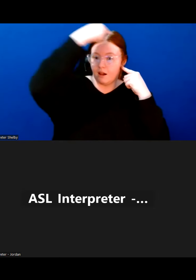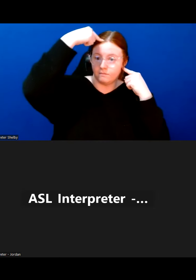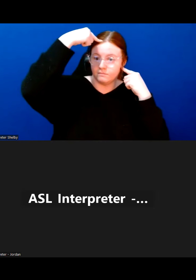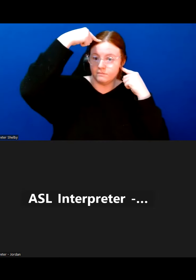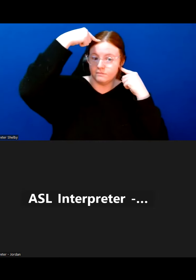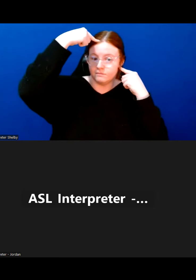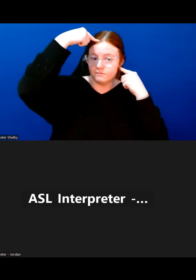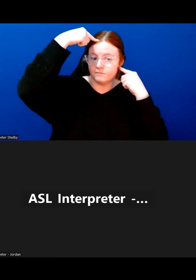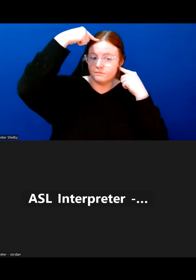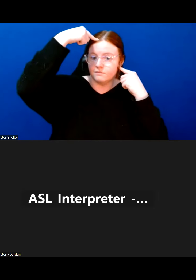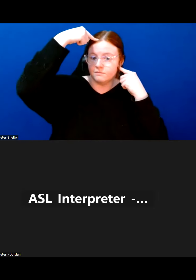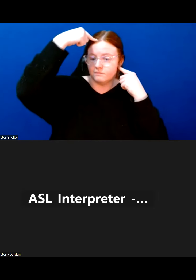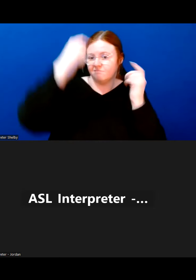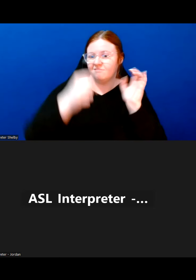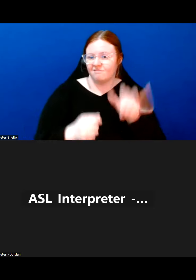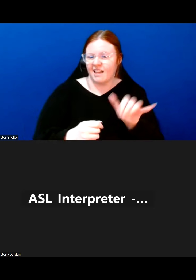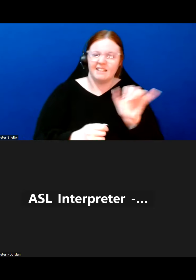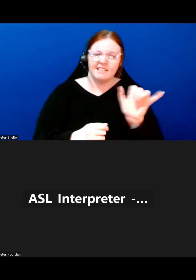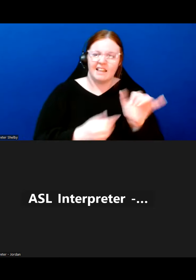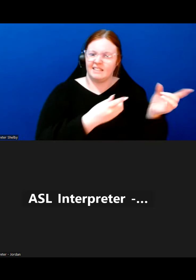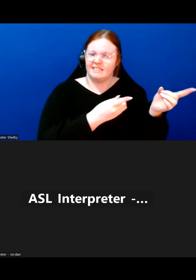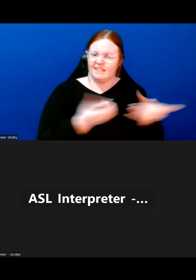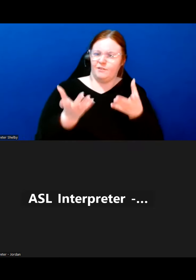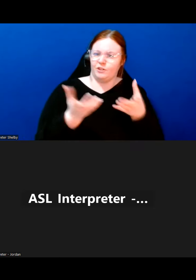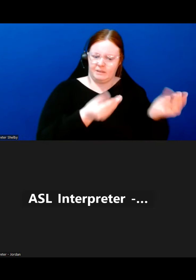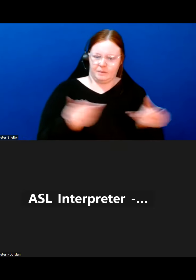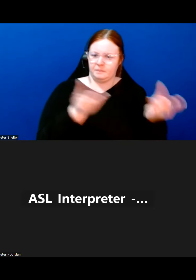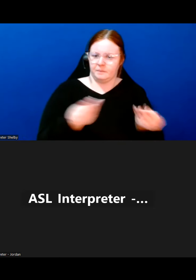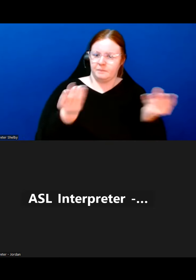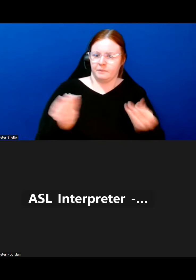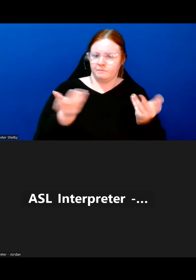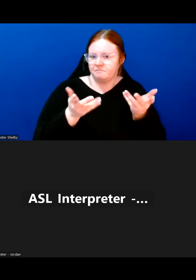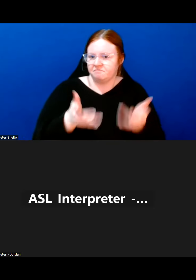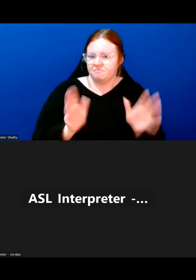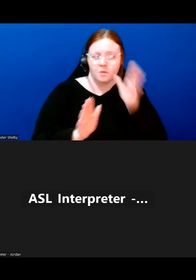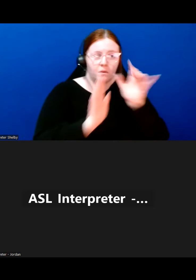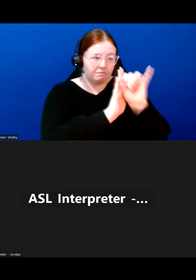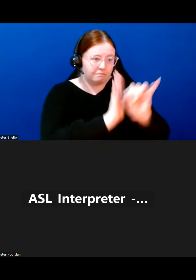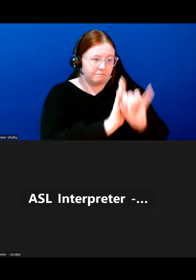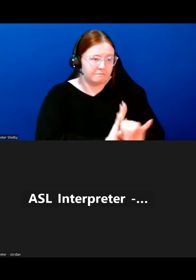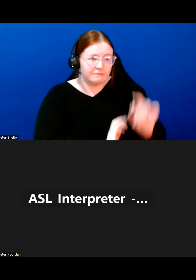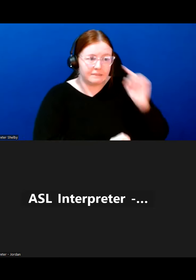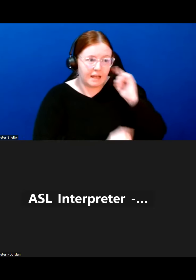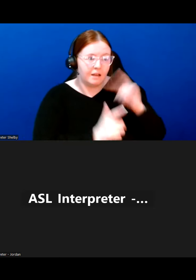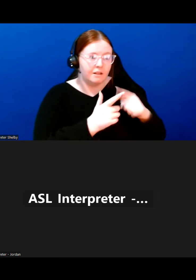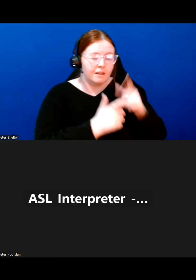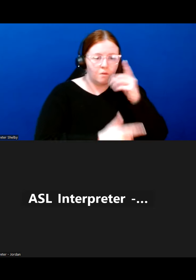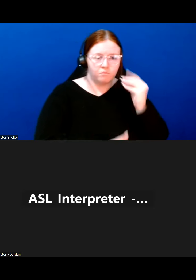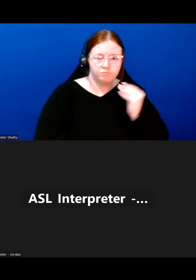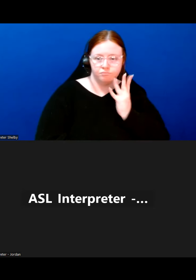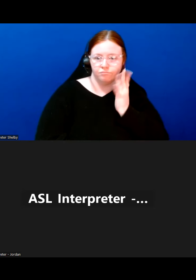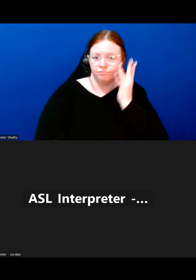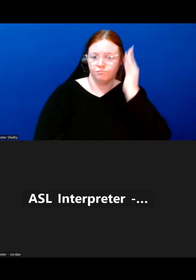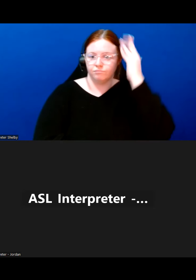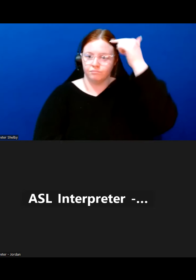ear, that just acts like a delivery system, just to pick up and deliver the sound to your brain. But your brain